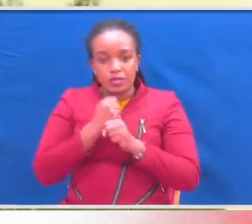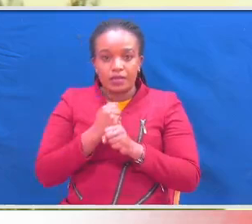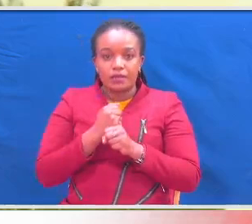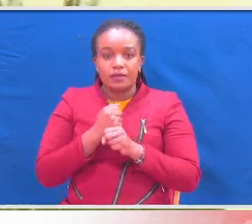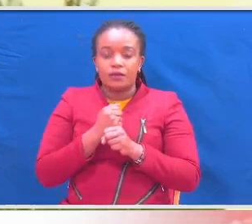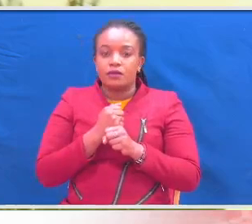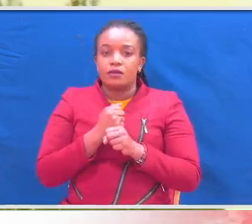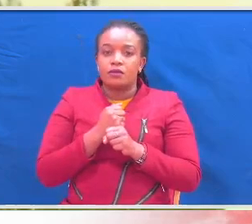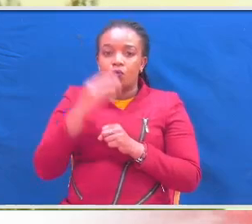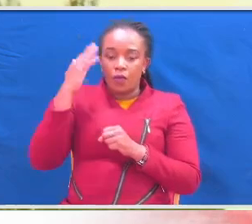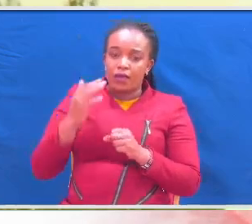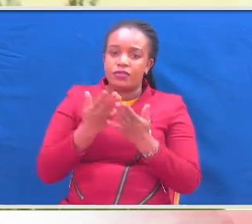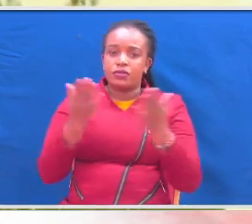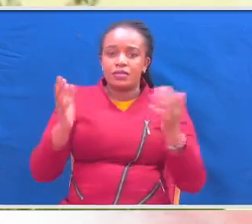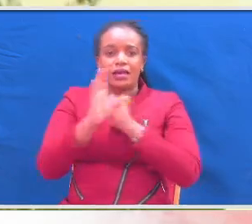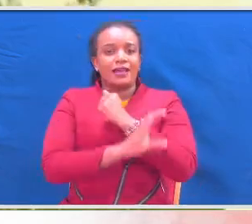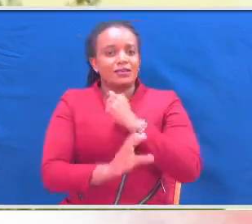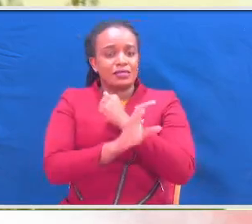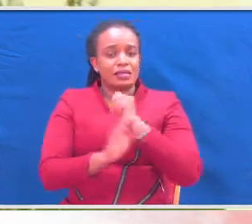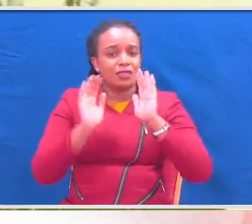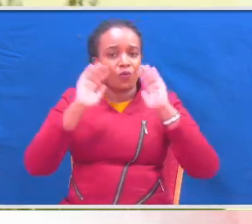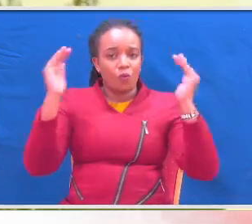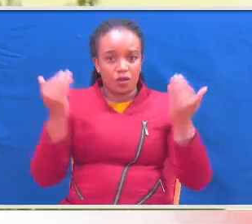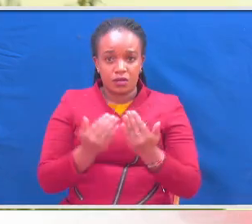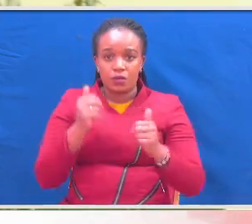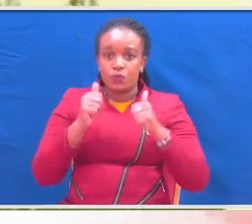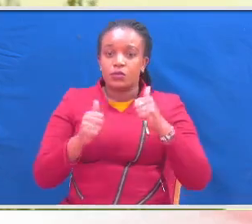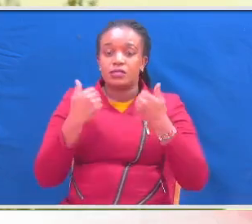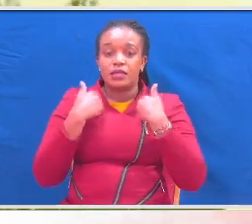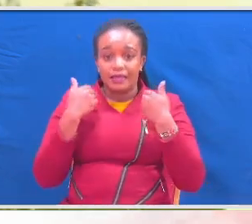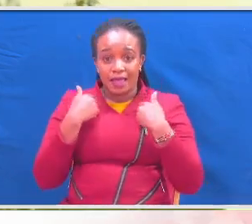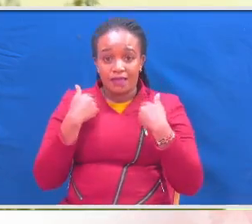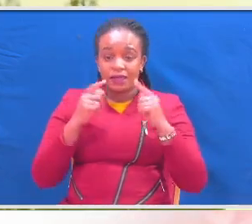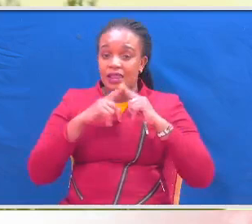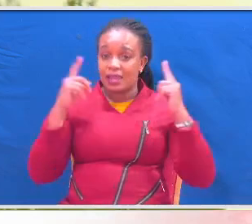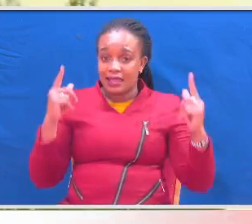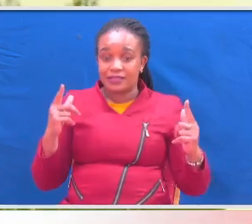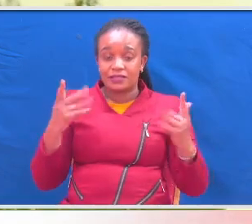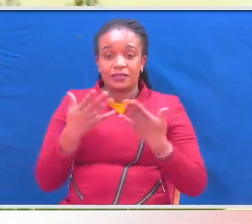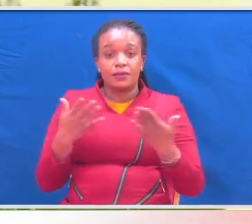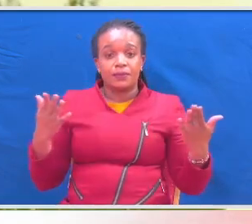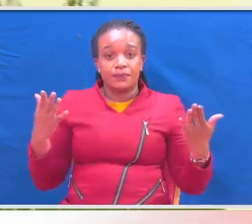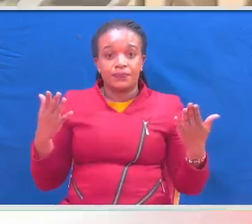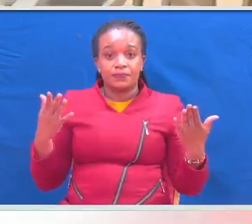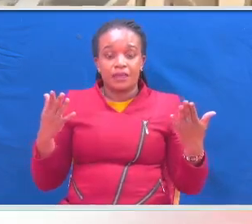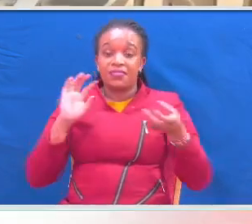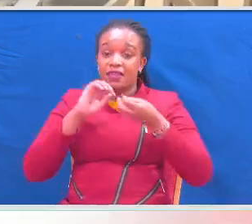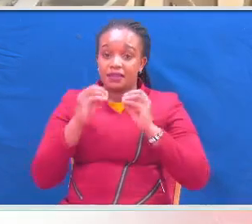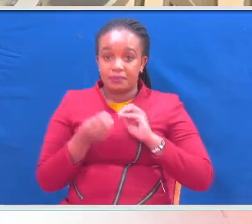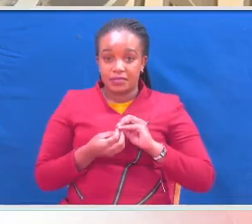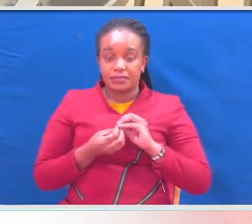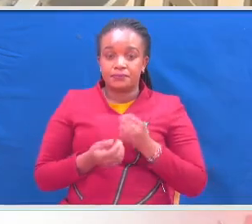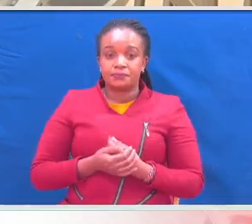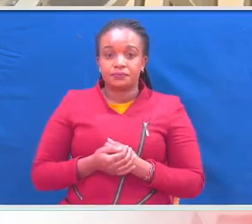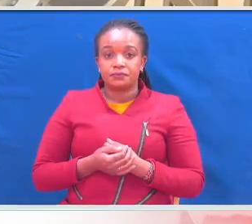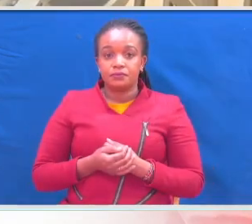are all countries in the world that have large inventories, you know. So are they just going to shut them down? No. Hotel